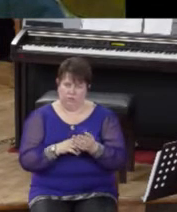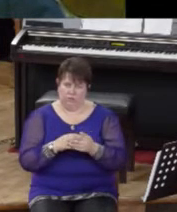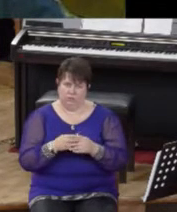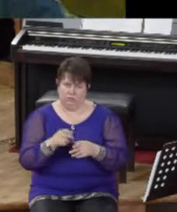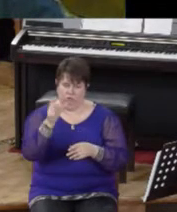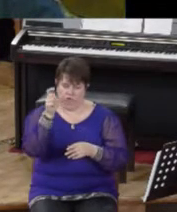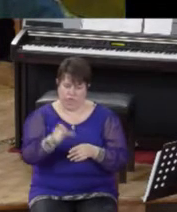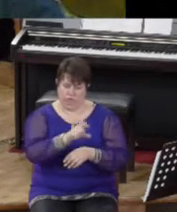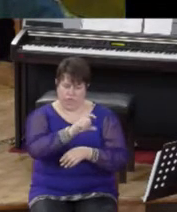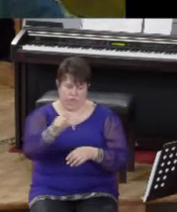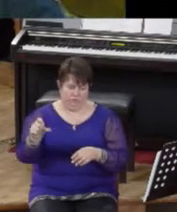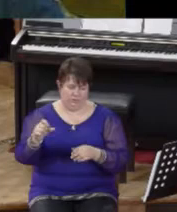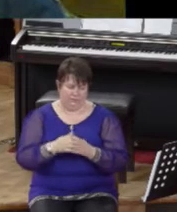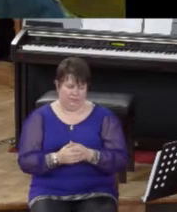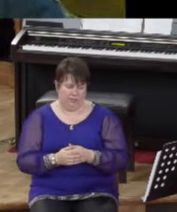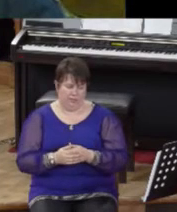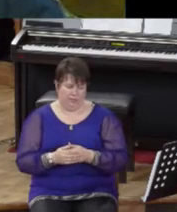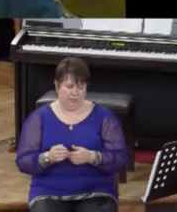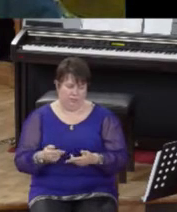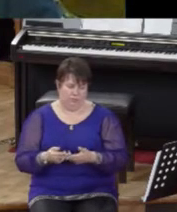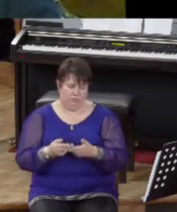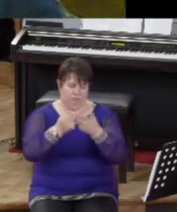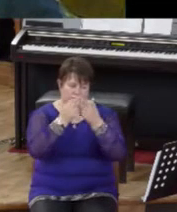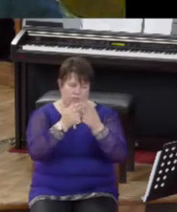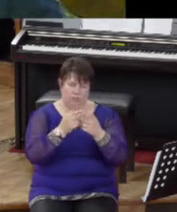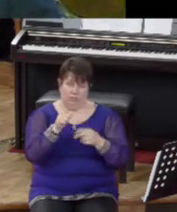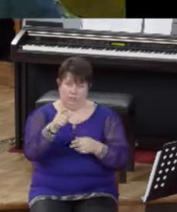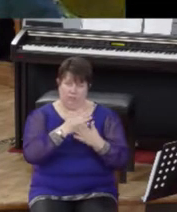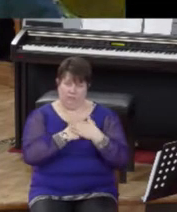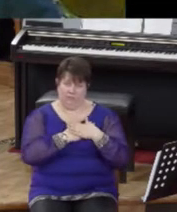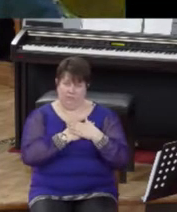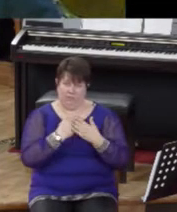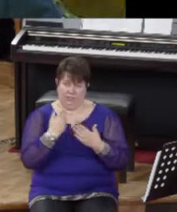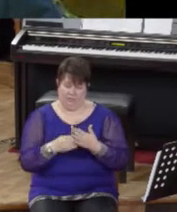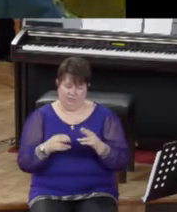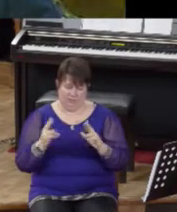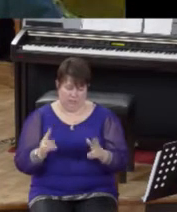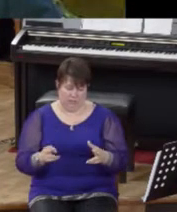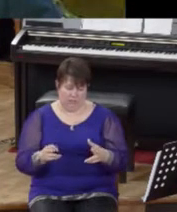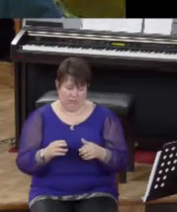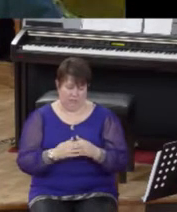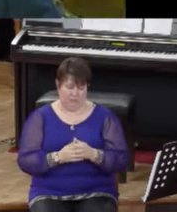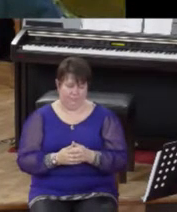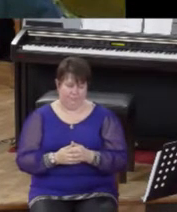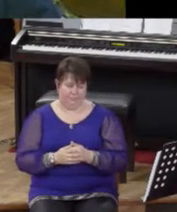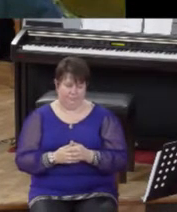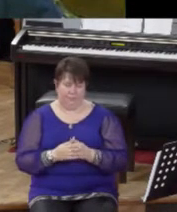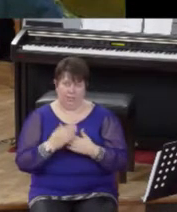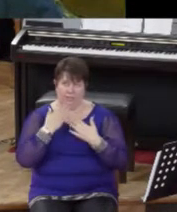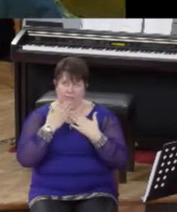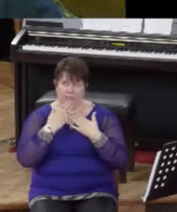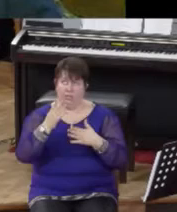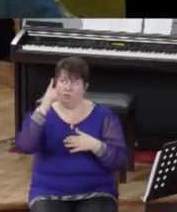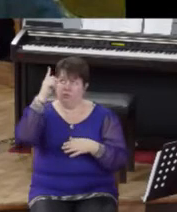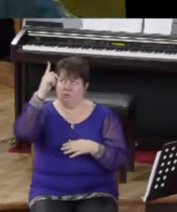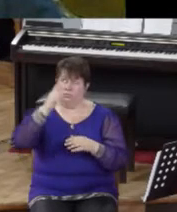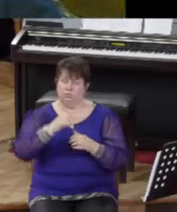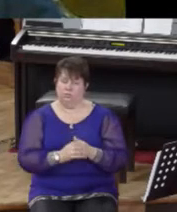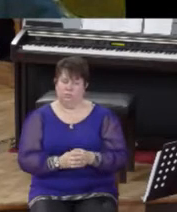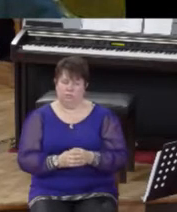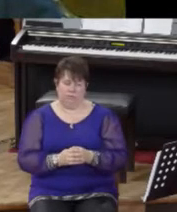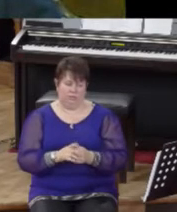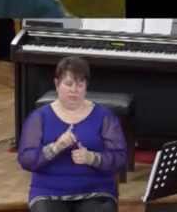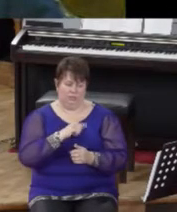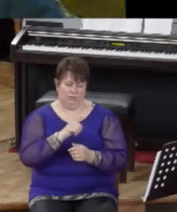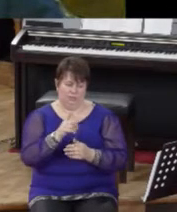love. That love can never be defeated nor die. Thank you, Lord, for